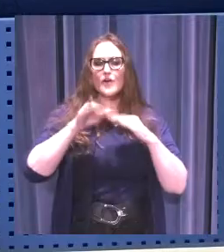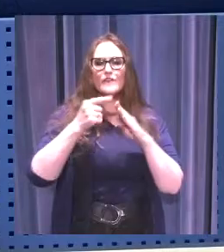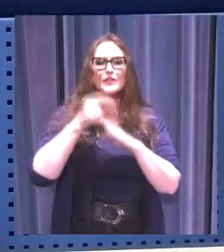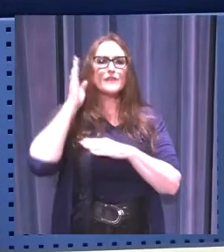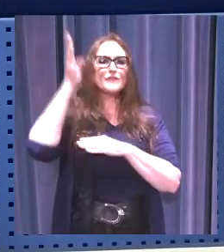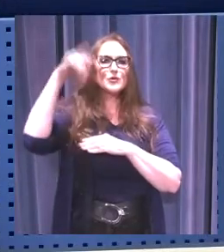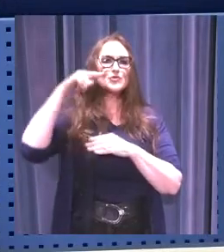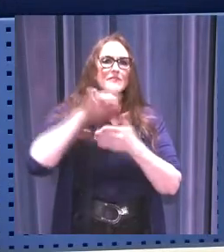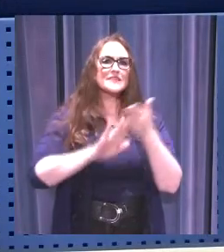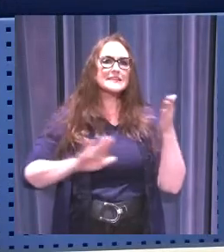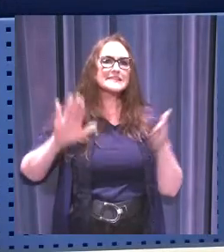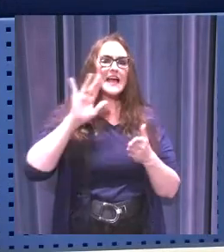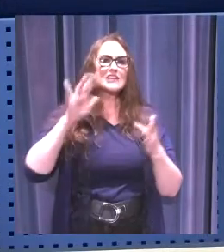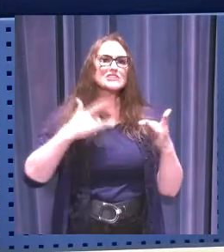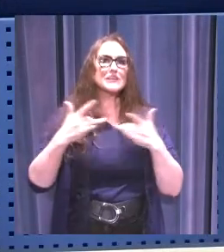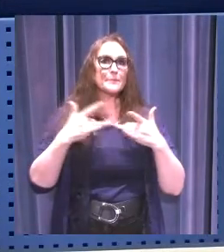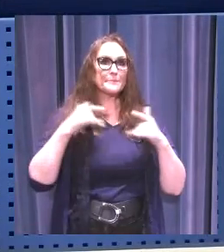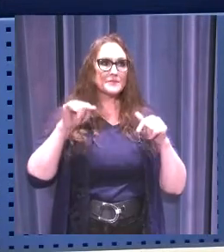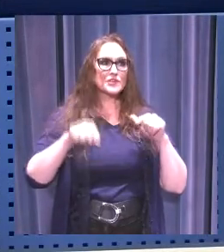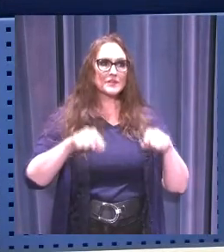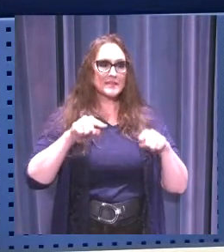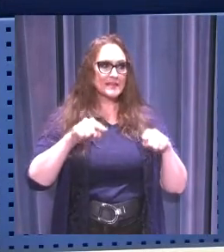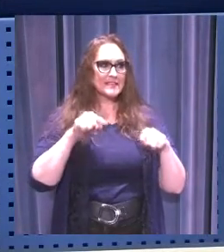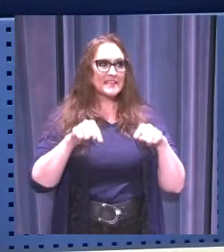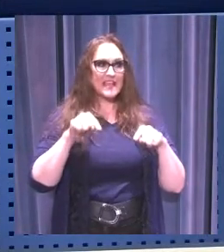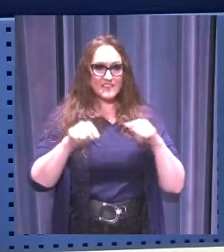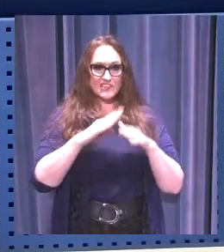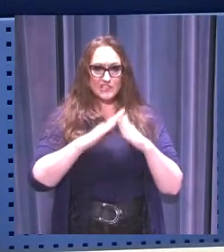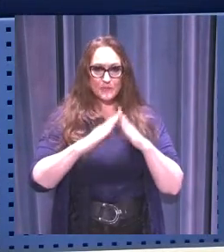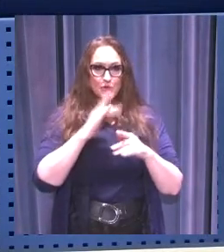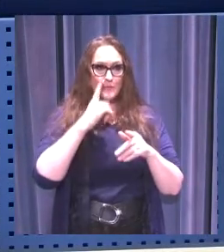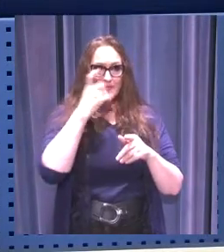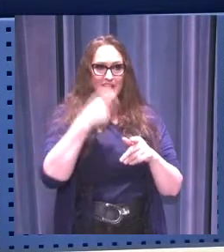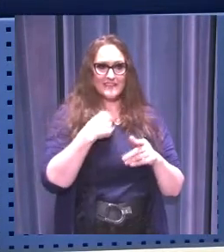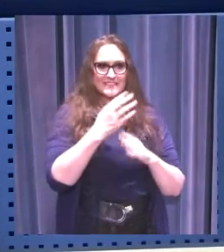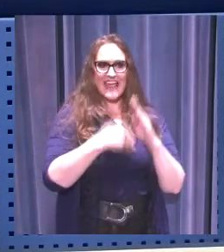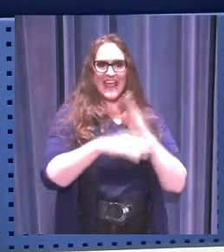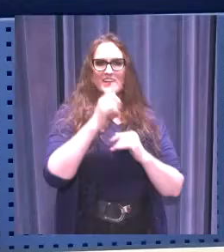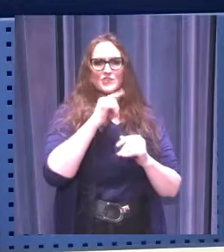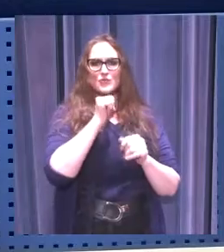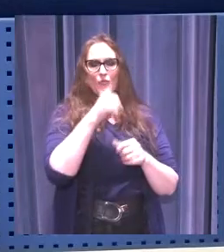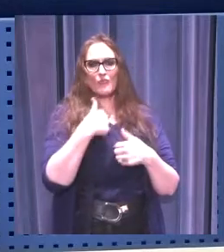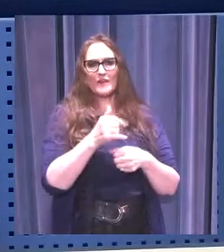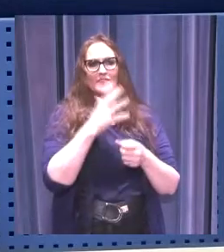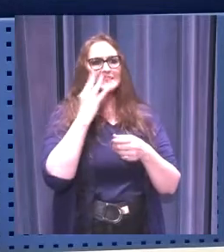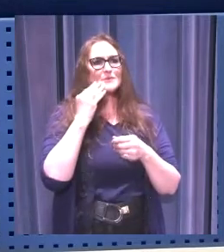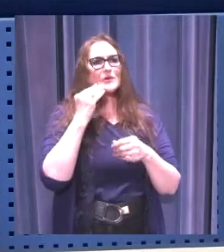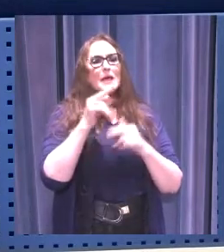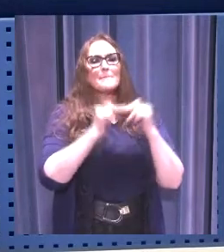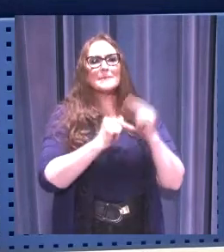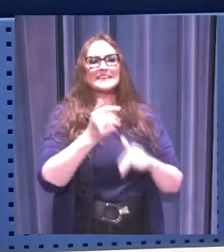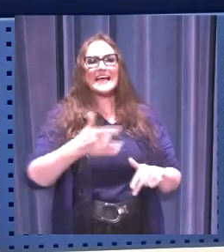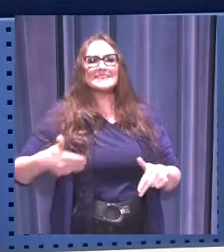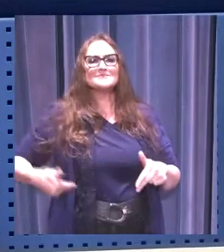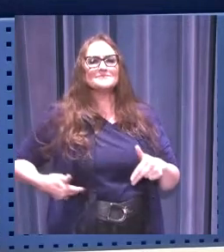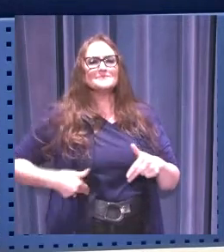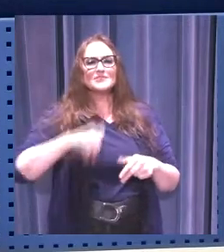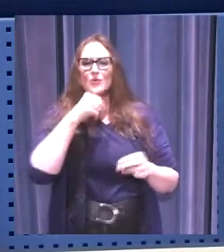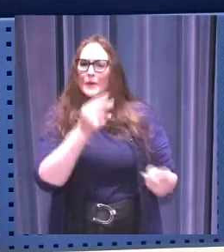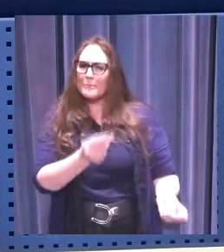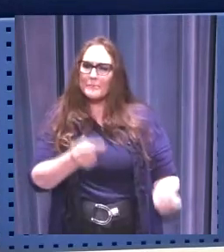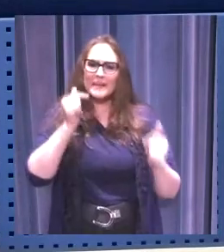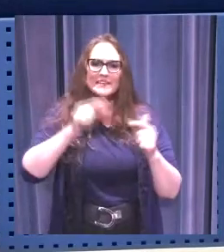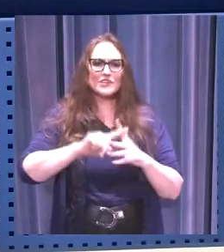of this college and this community in hands that lack experience, built on instincts that don't immediately start